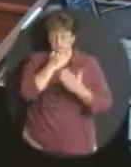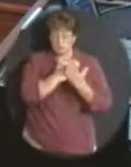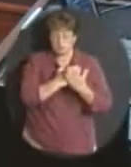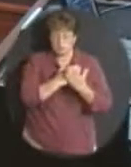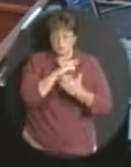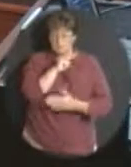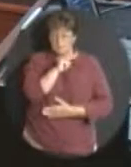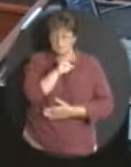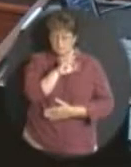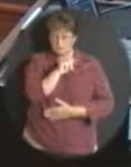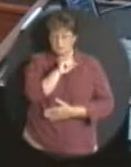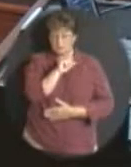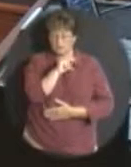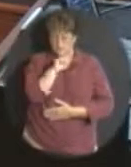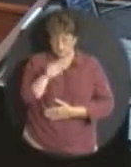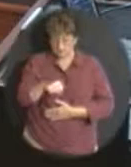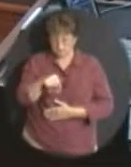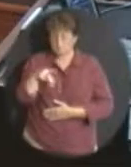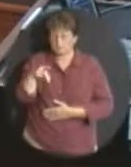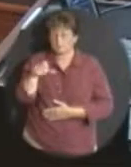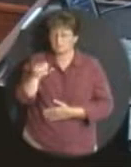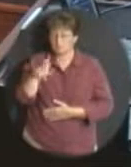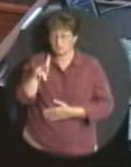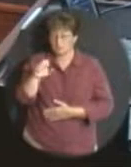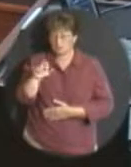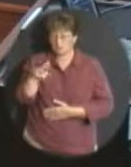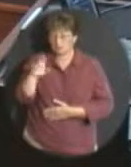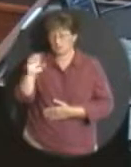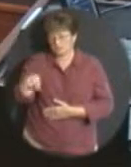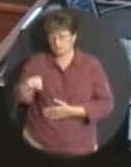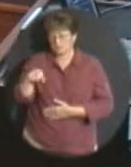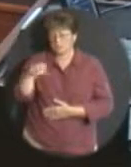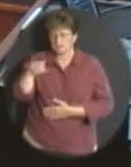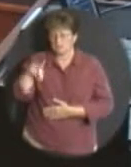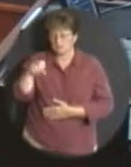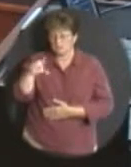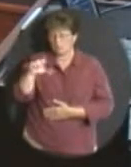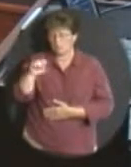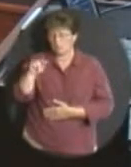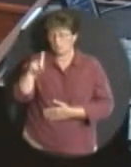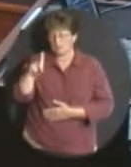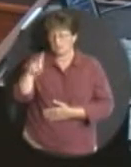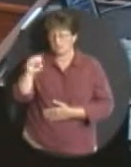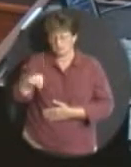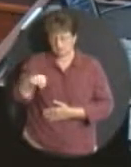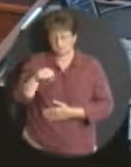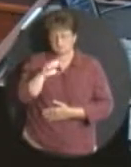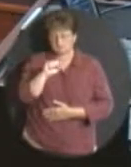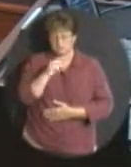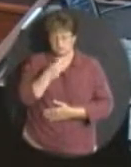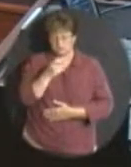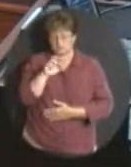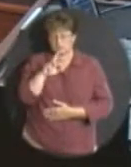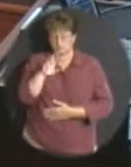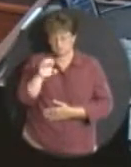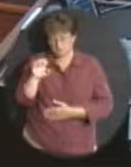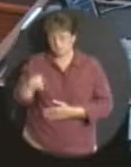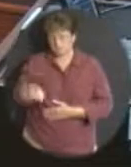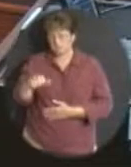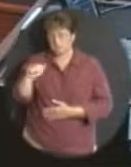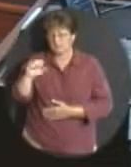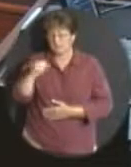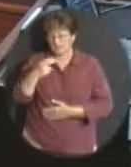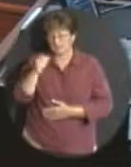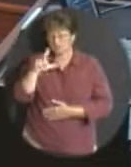Mrs. Martin, Yes. Mr. Parker, Yes. Mr. Poland, Yes. Mr. Scheer, Yes. Ms. Ashley, Yes.